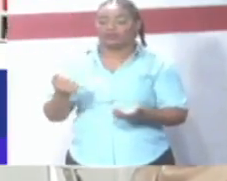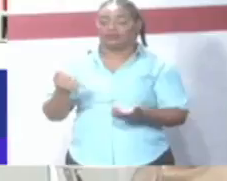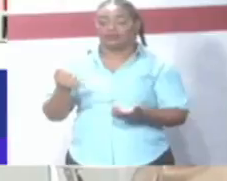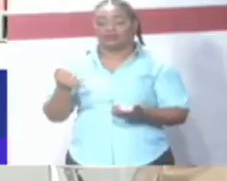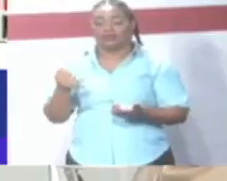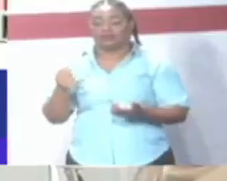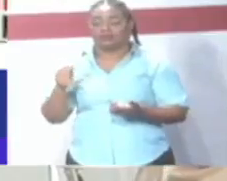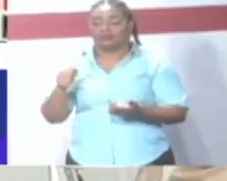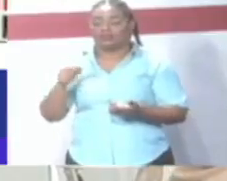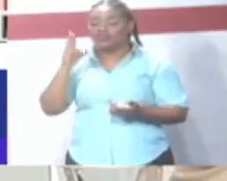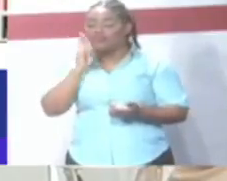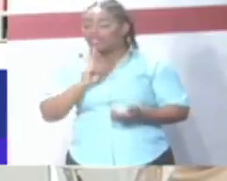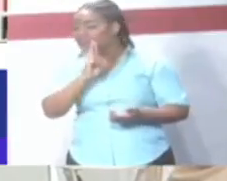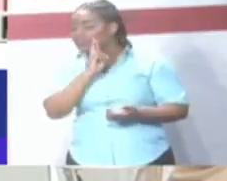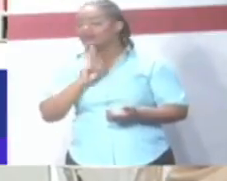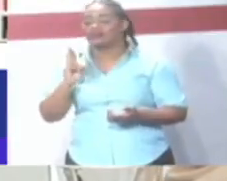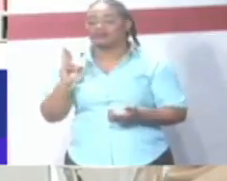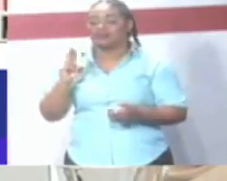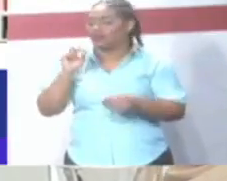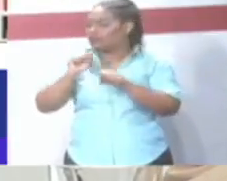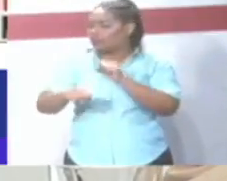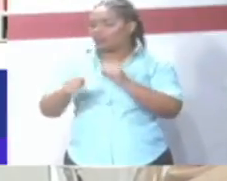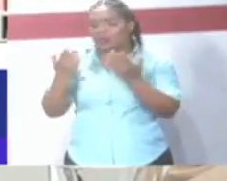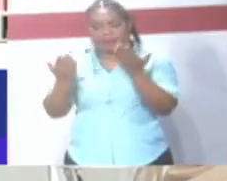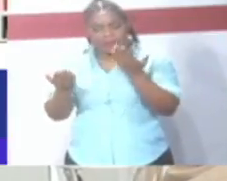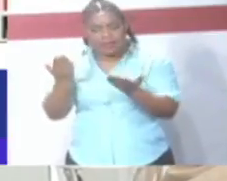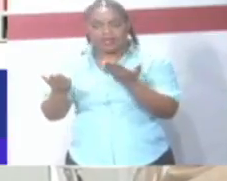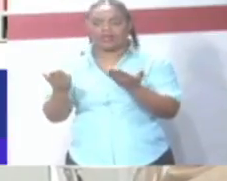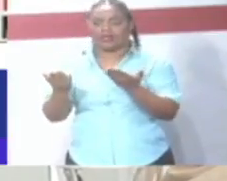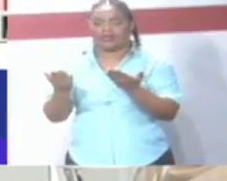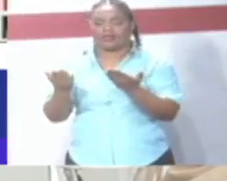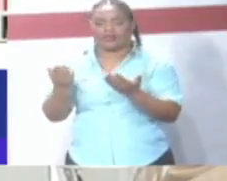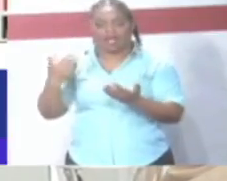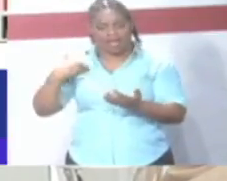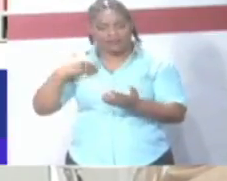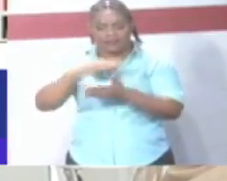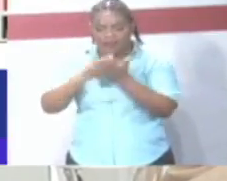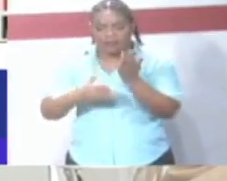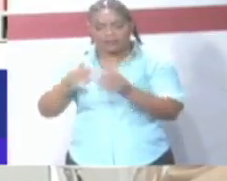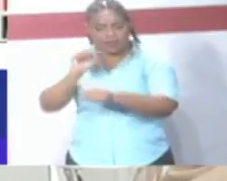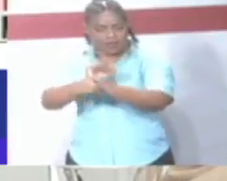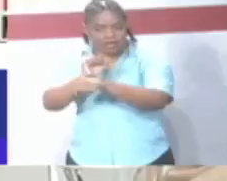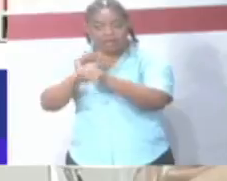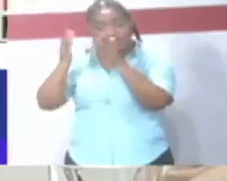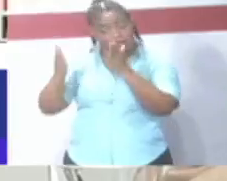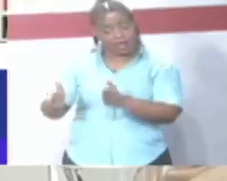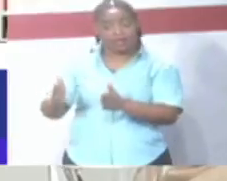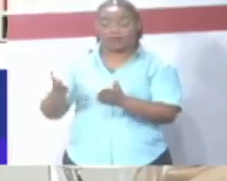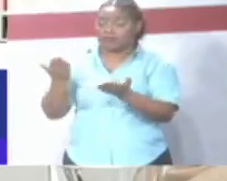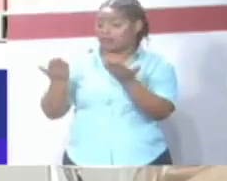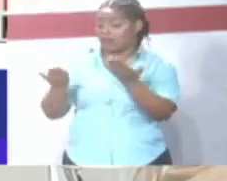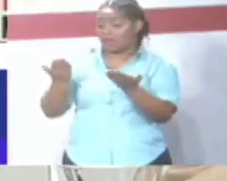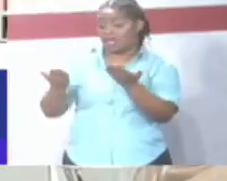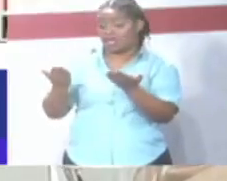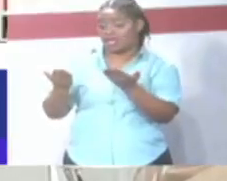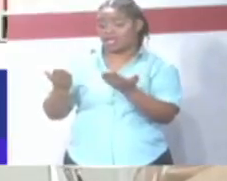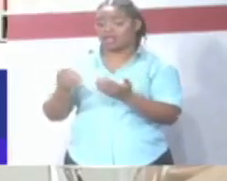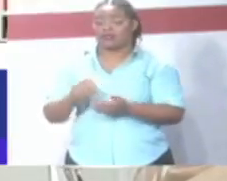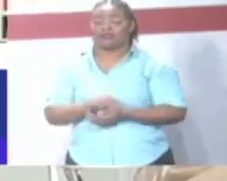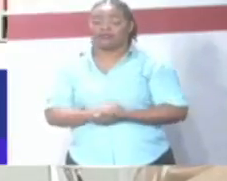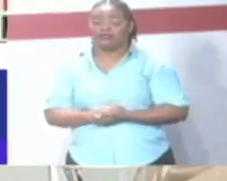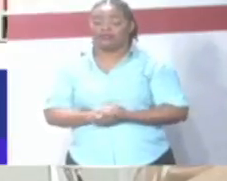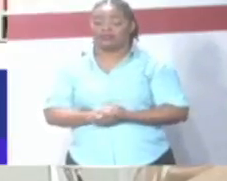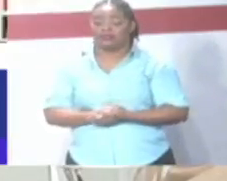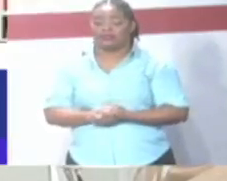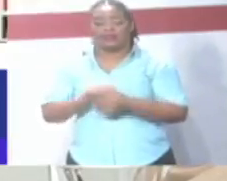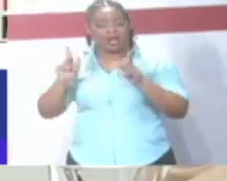about 70, 80. So it could be some employees. It could be patrons who want to be able to